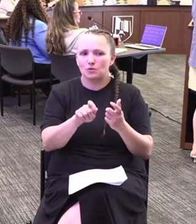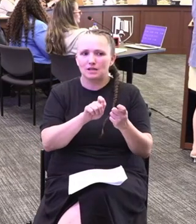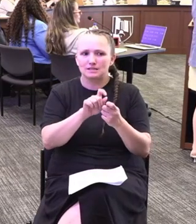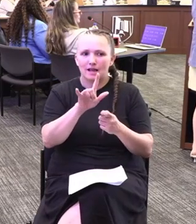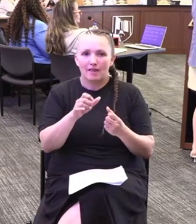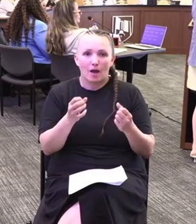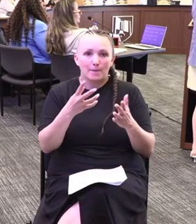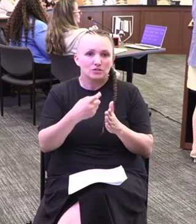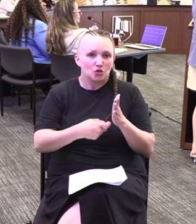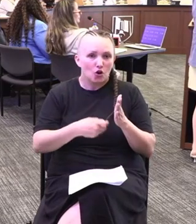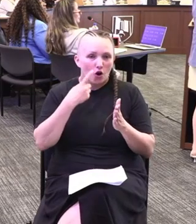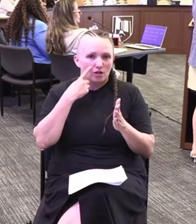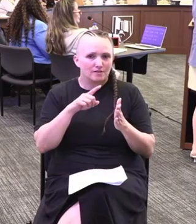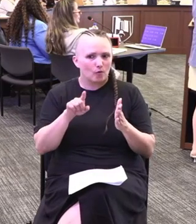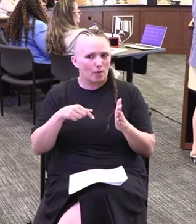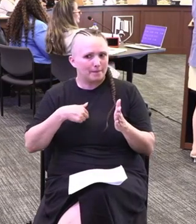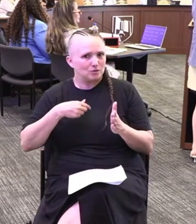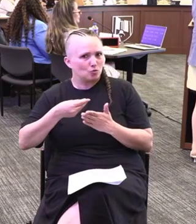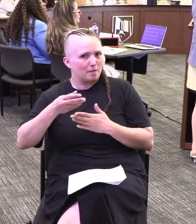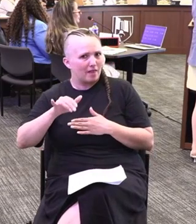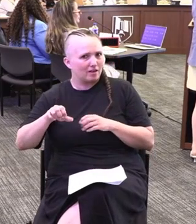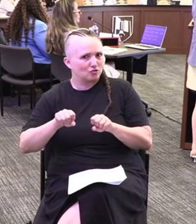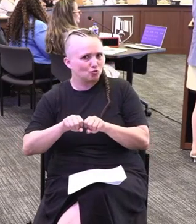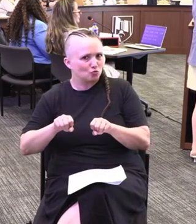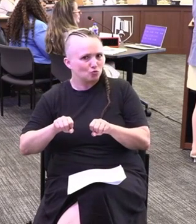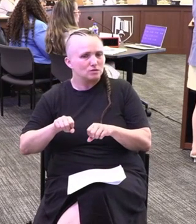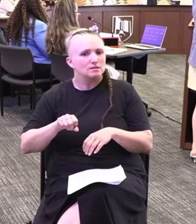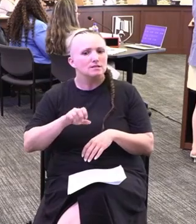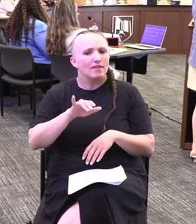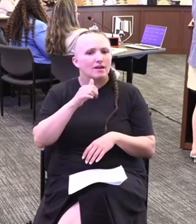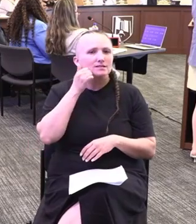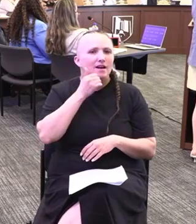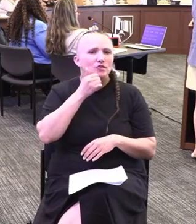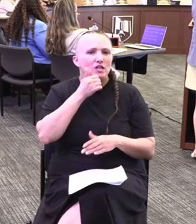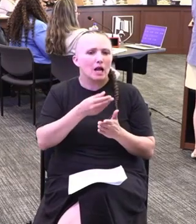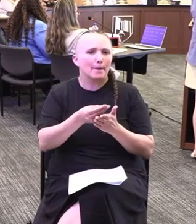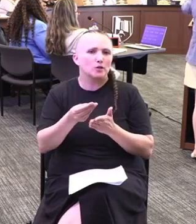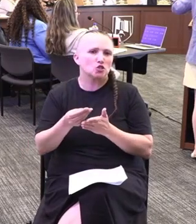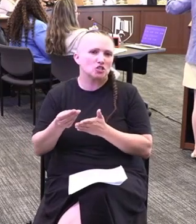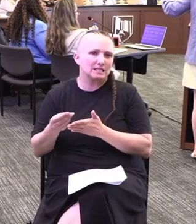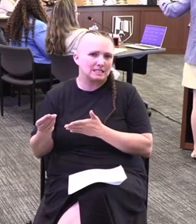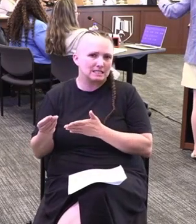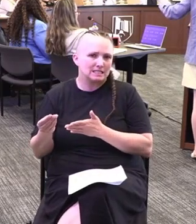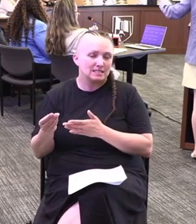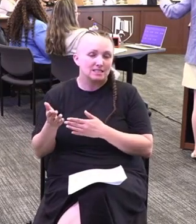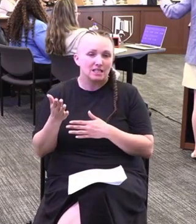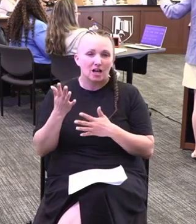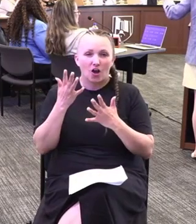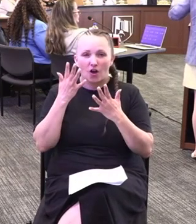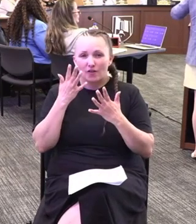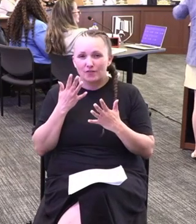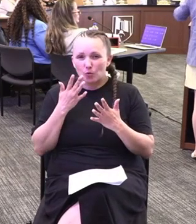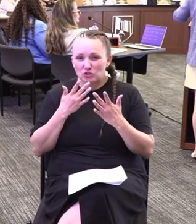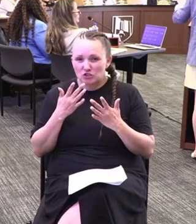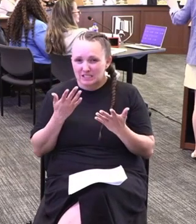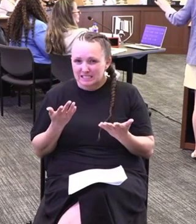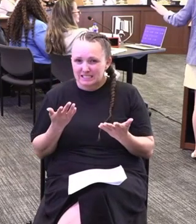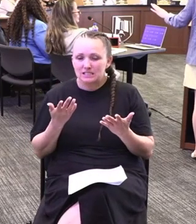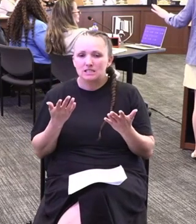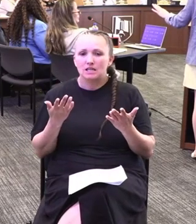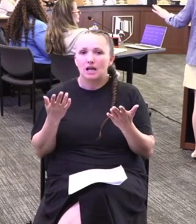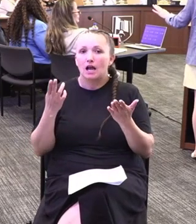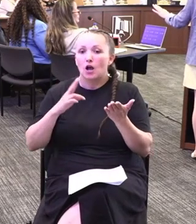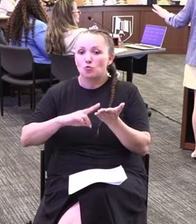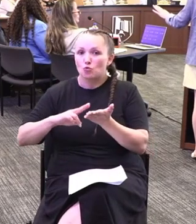how much it costs to get Robin to buy that shoe. That is everyday purchases. Unfortunately, enrollment